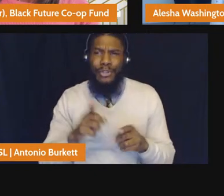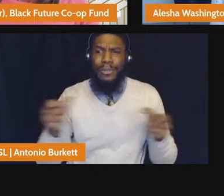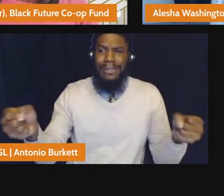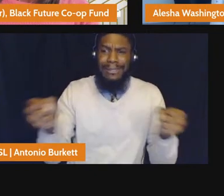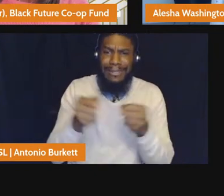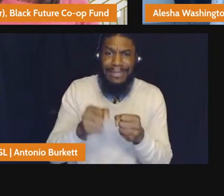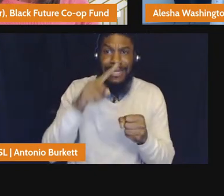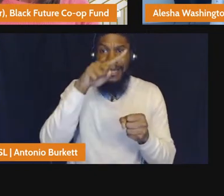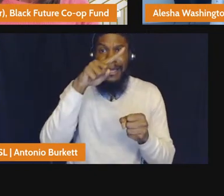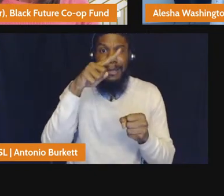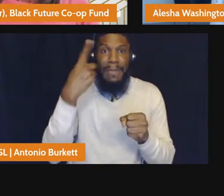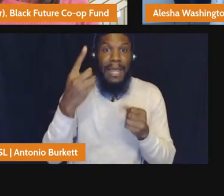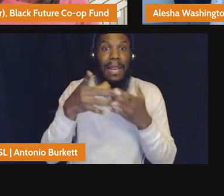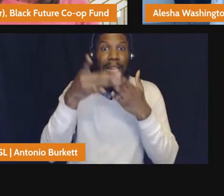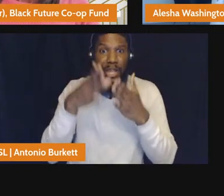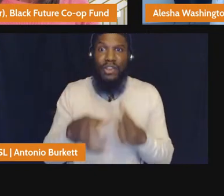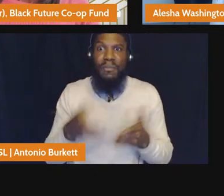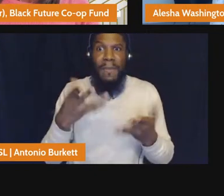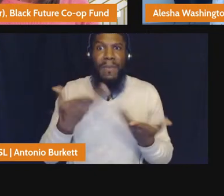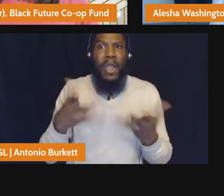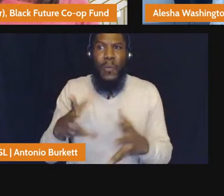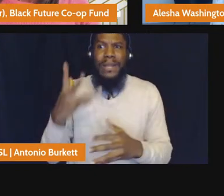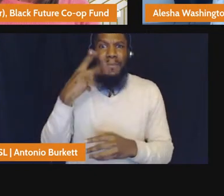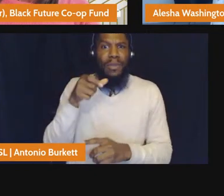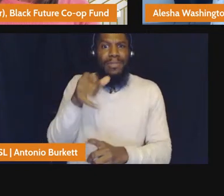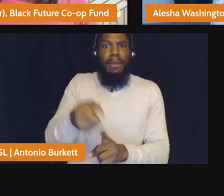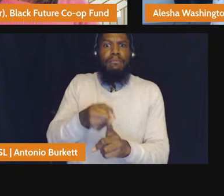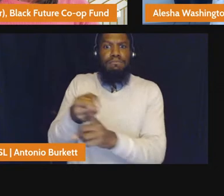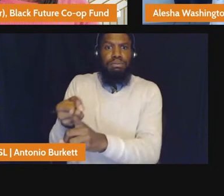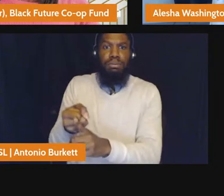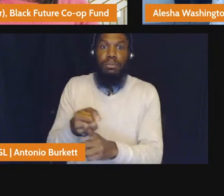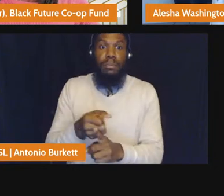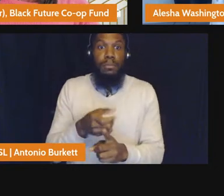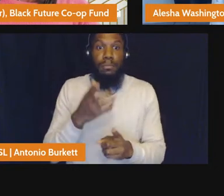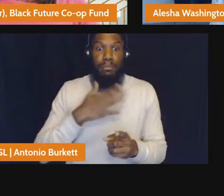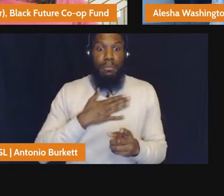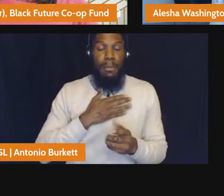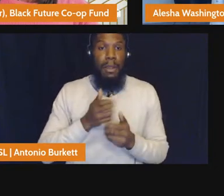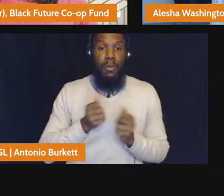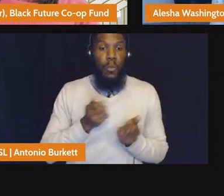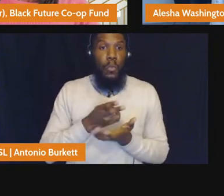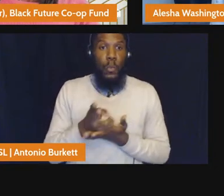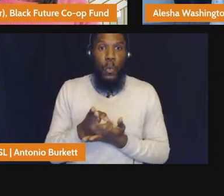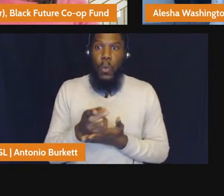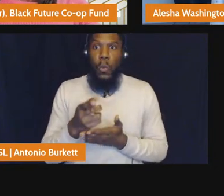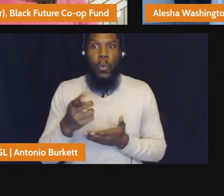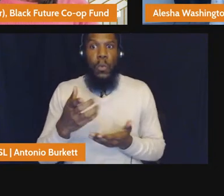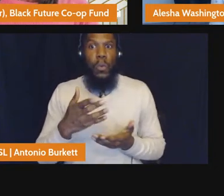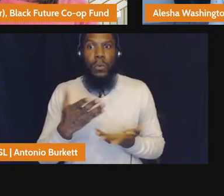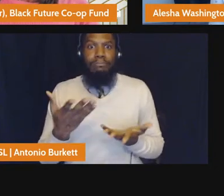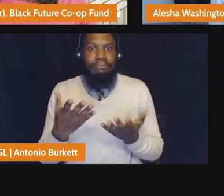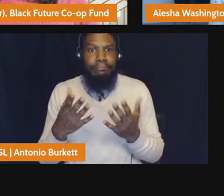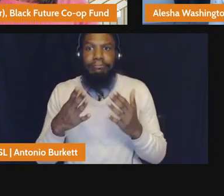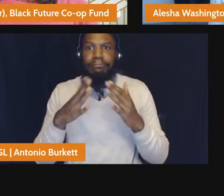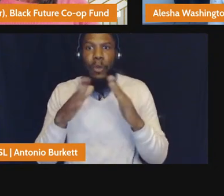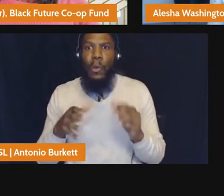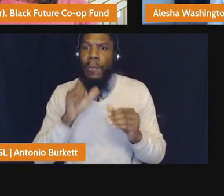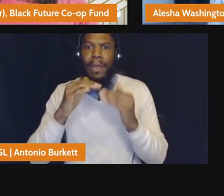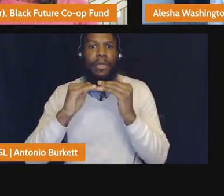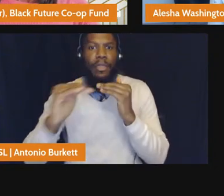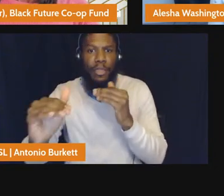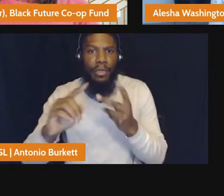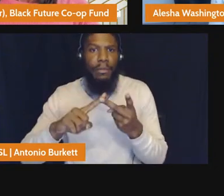me. I grew up underhoused and in poverty, and I also, you know, had some health